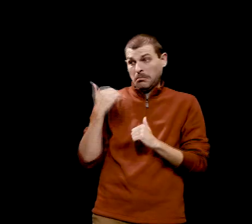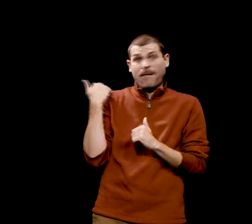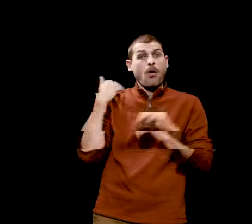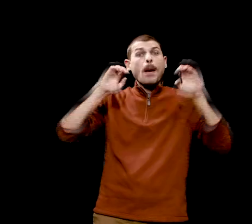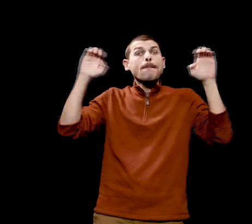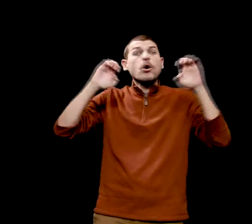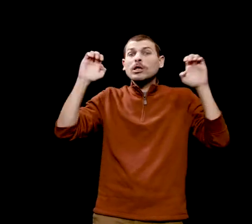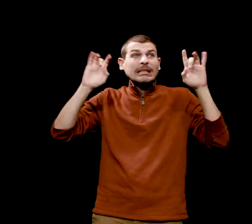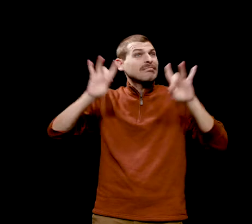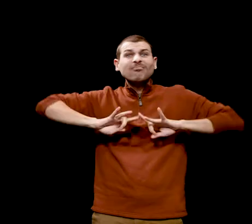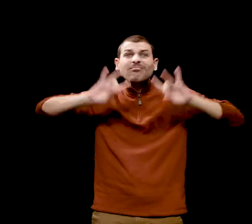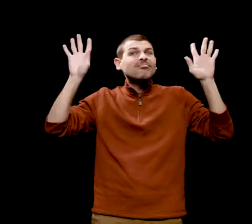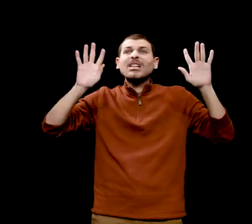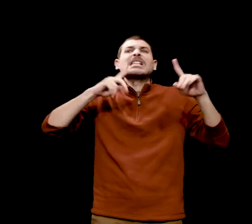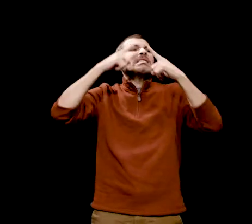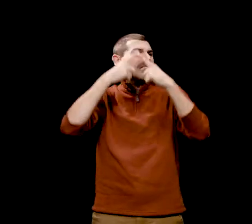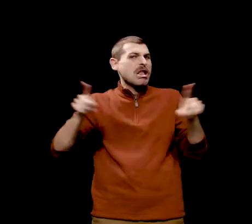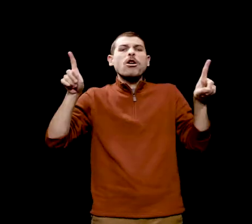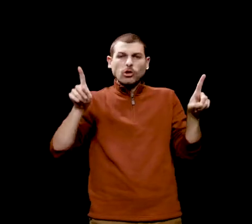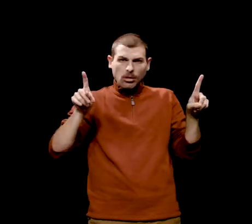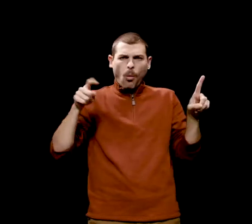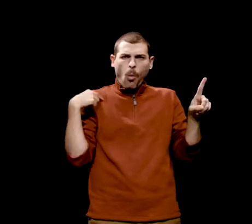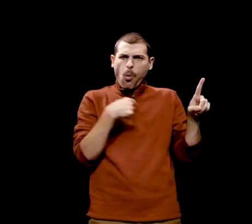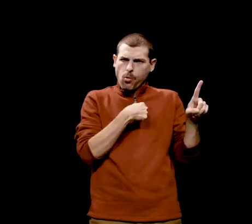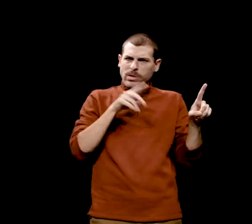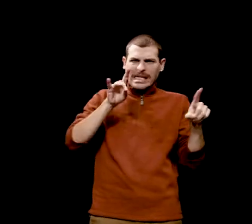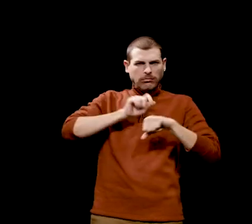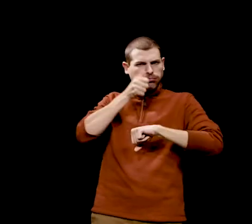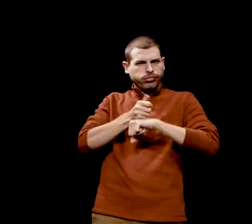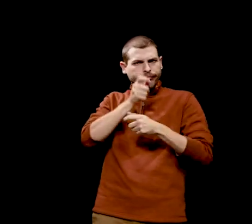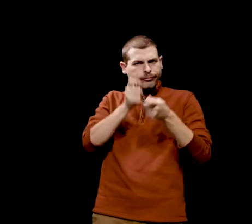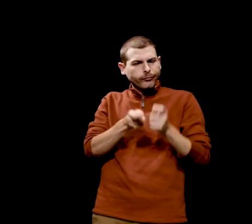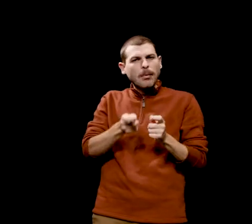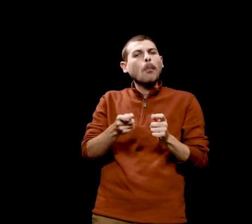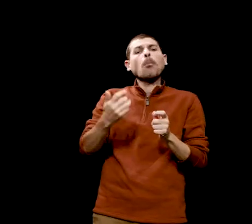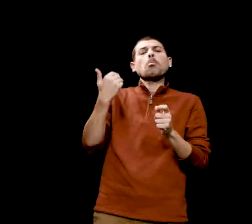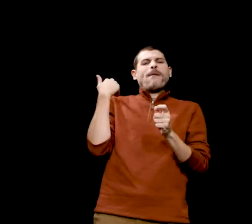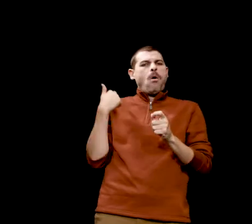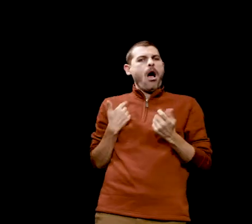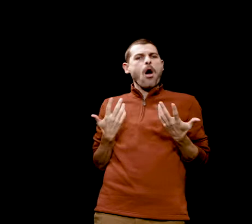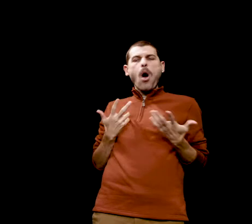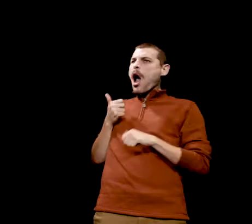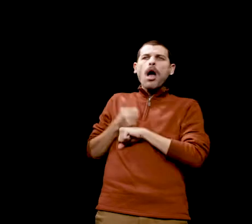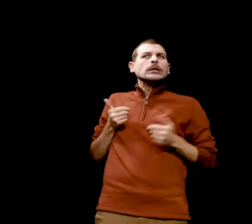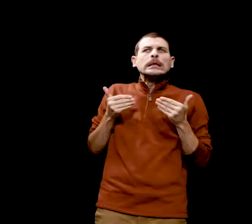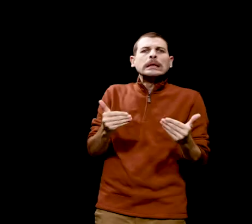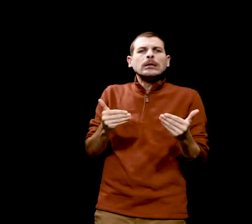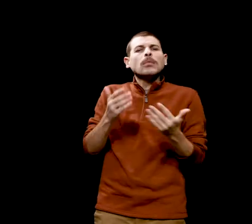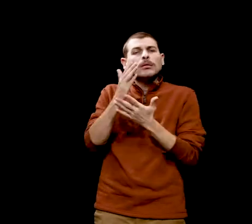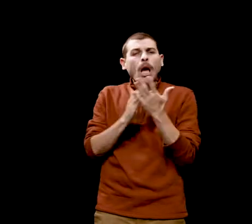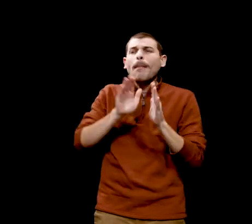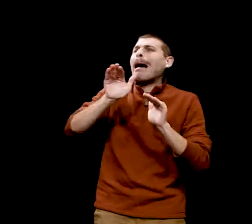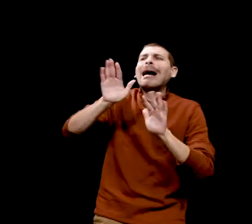that we did just recently. I was prepared to bring that earlier, but people had from the community said, let's slow this